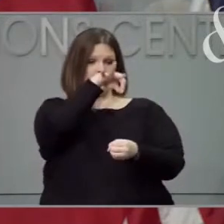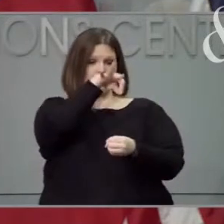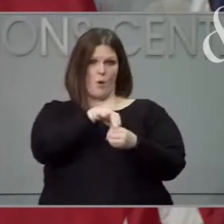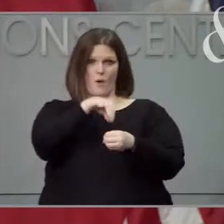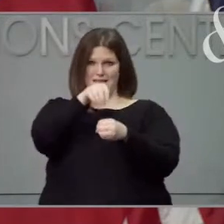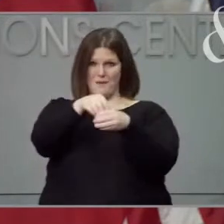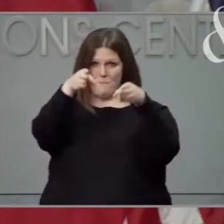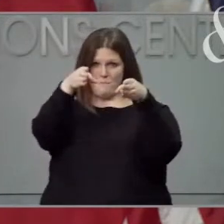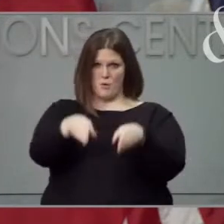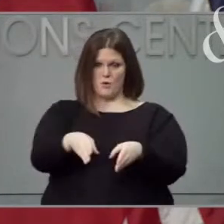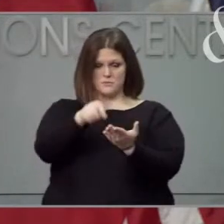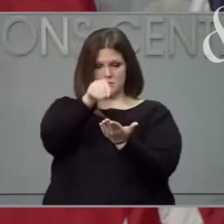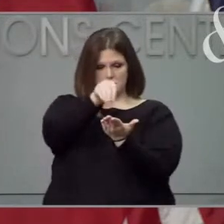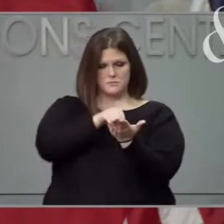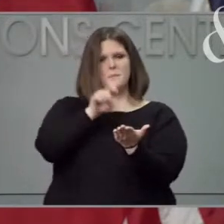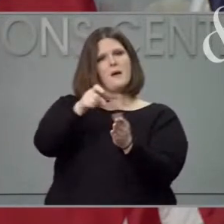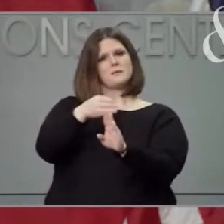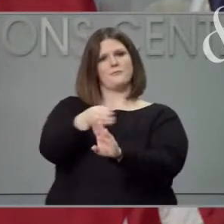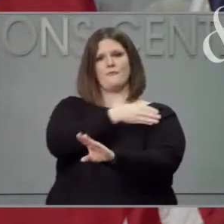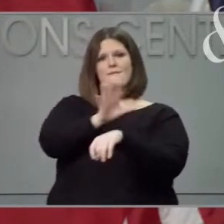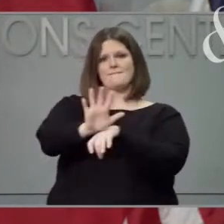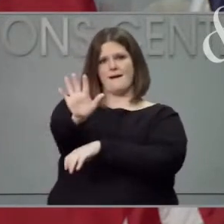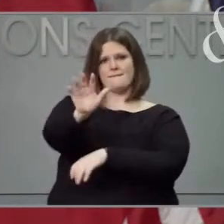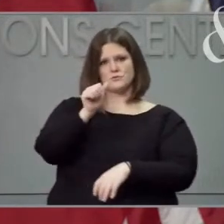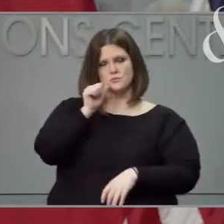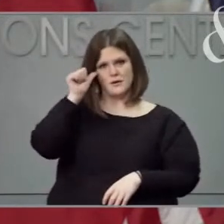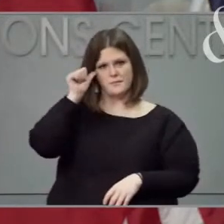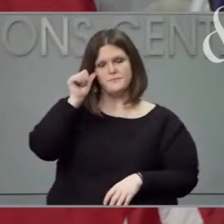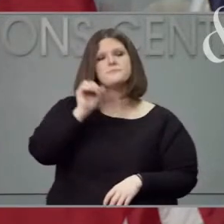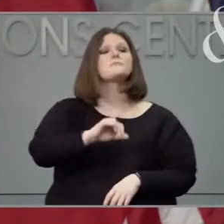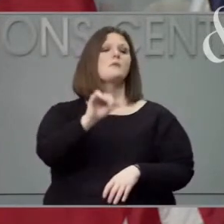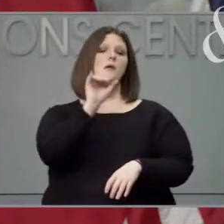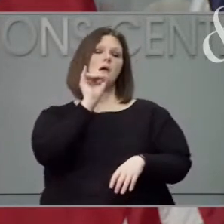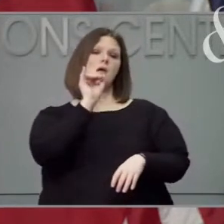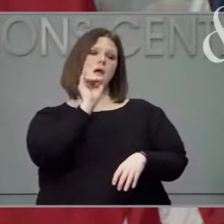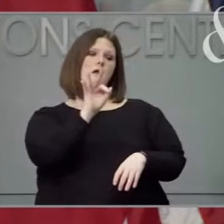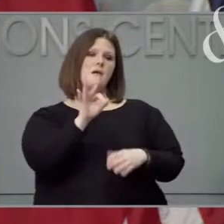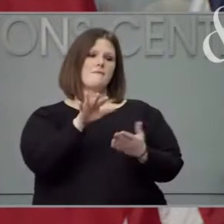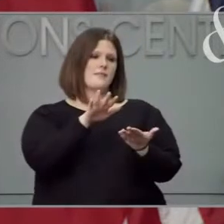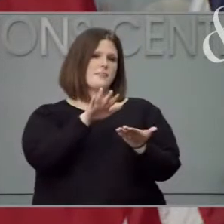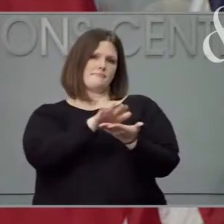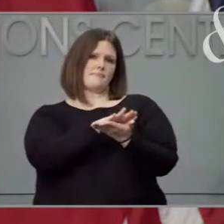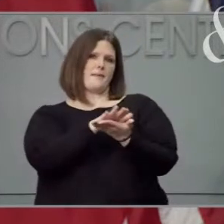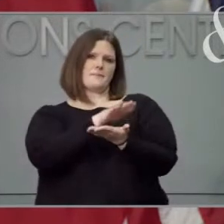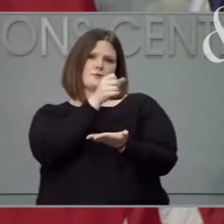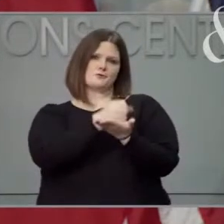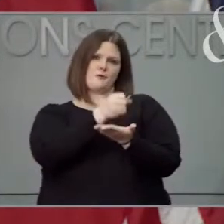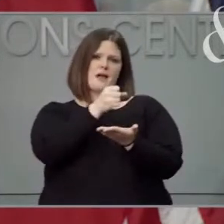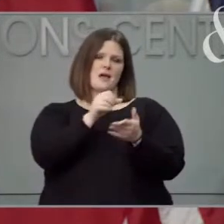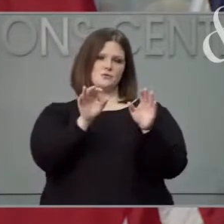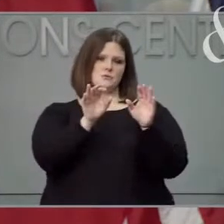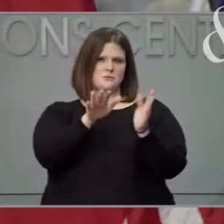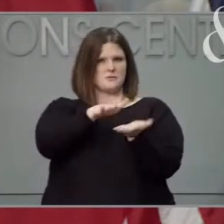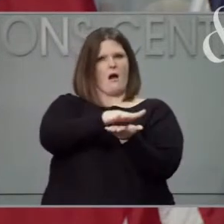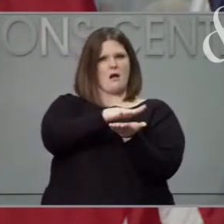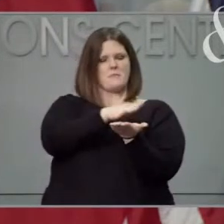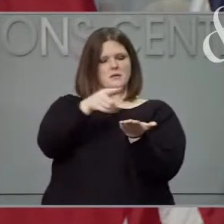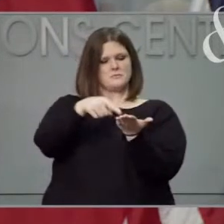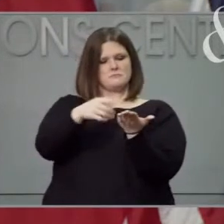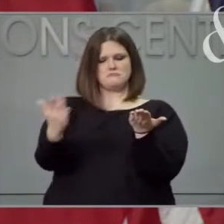a deficiency that can be cured with the form or certification